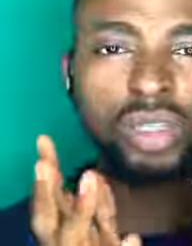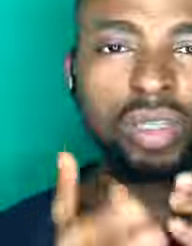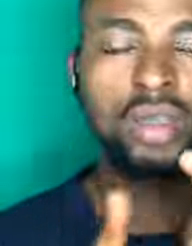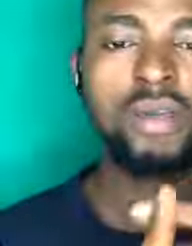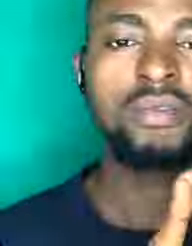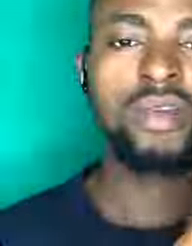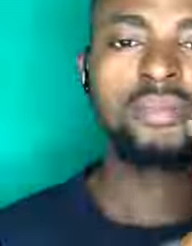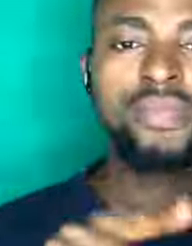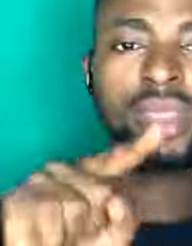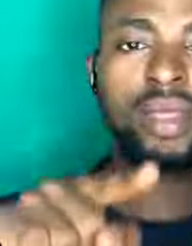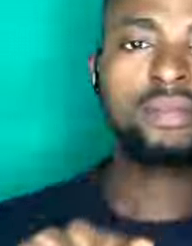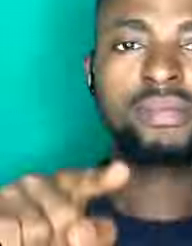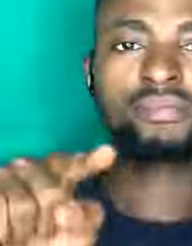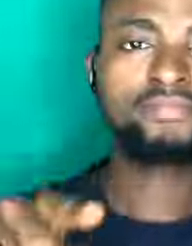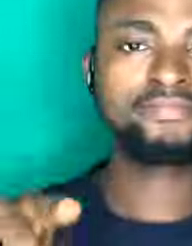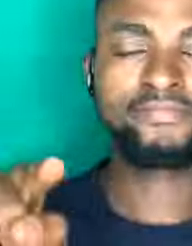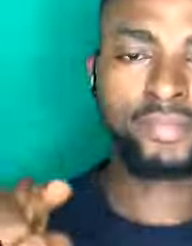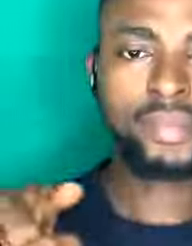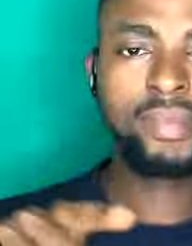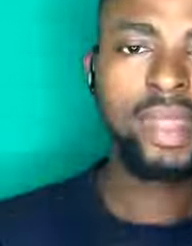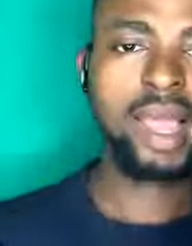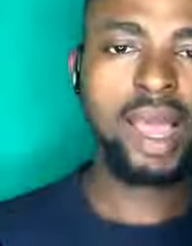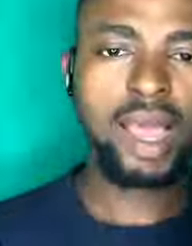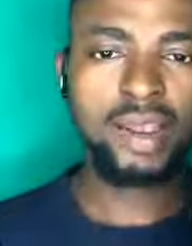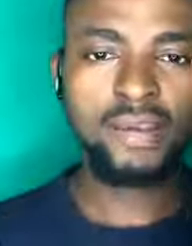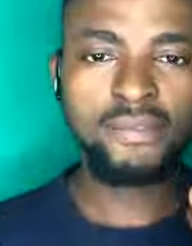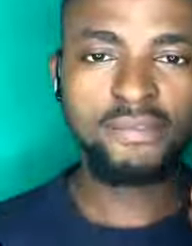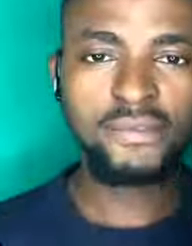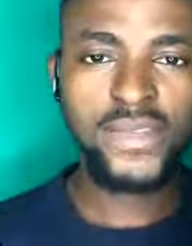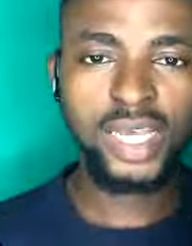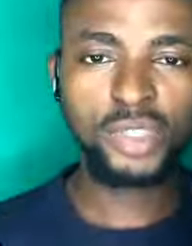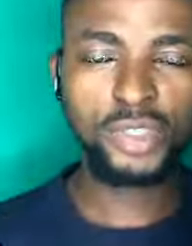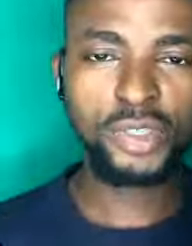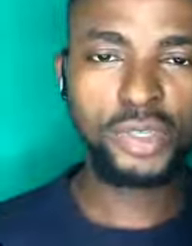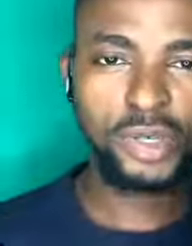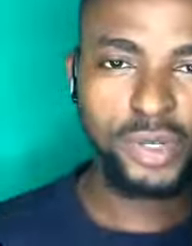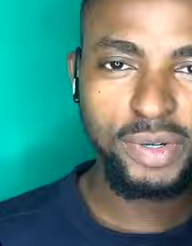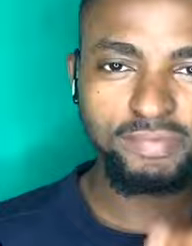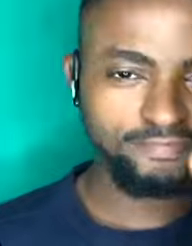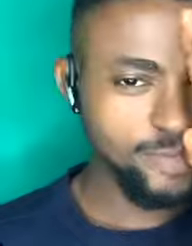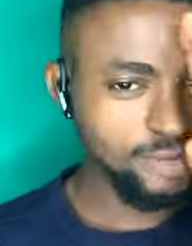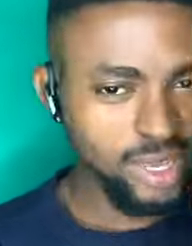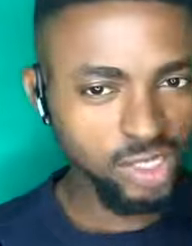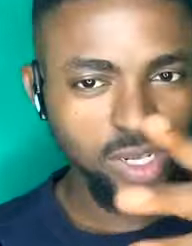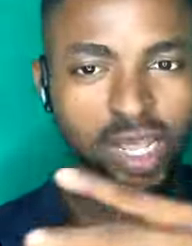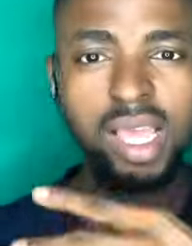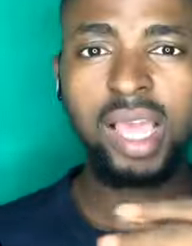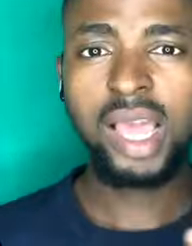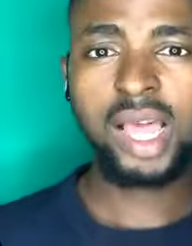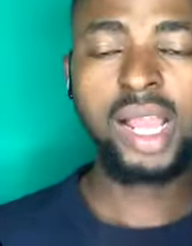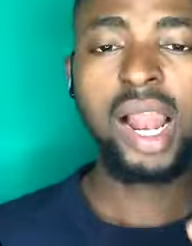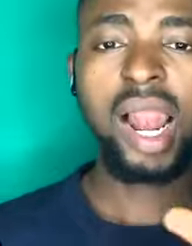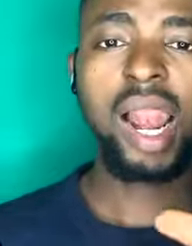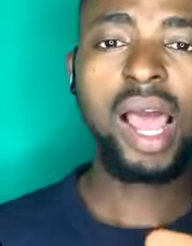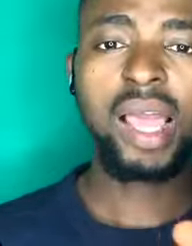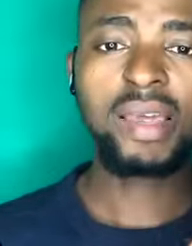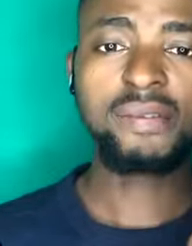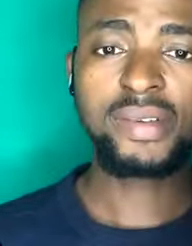diversity, adventure, innovation, and lifestyle.